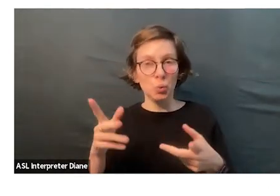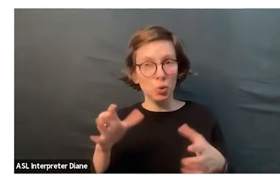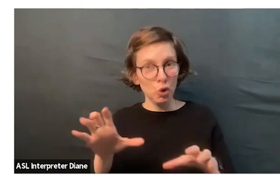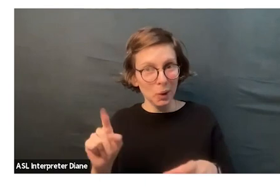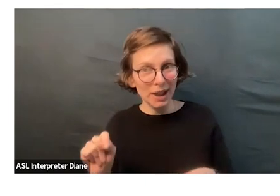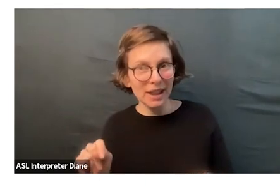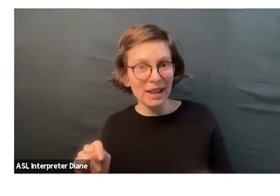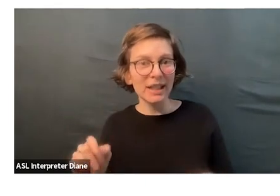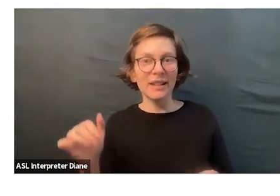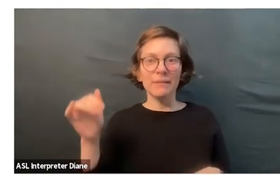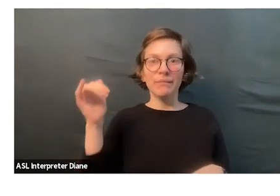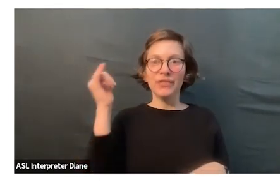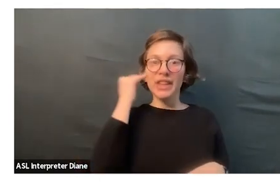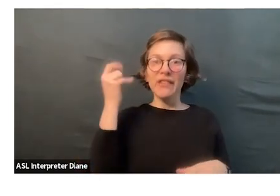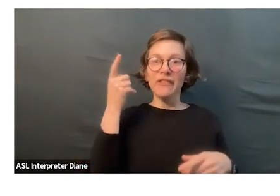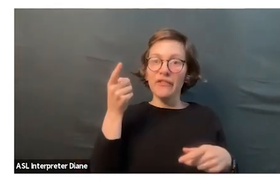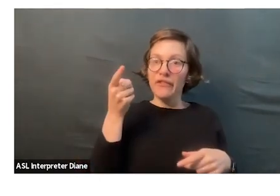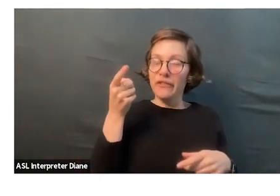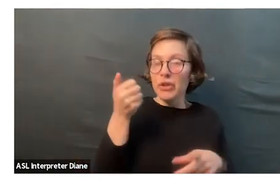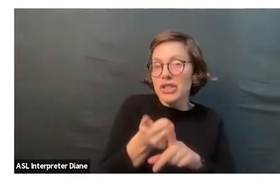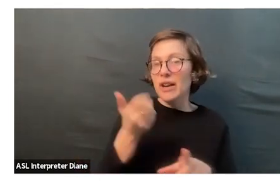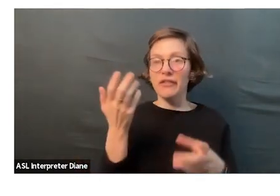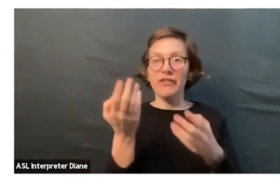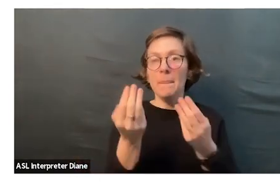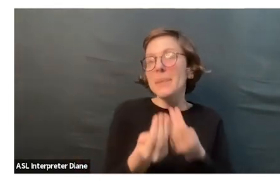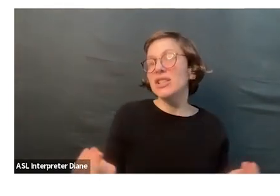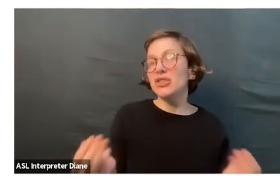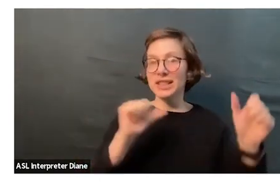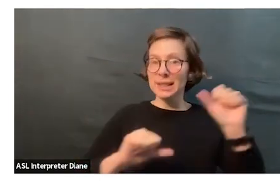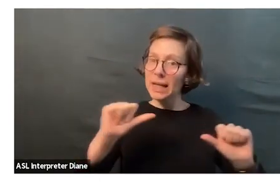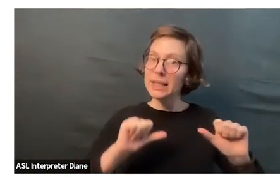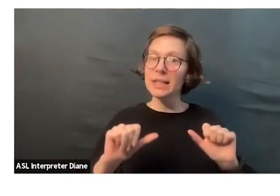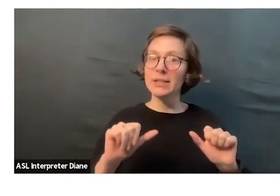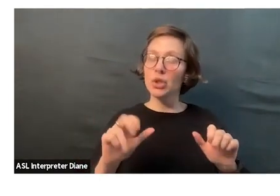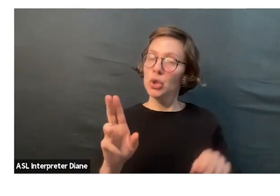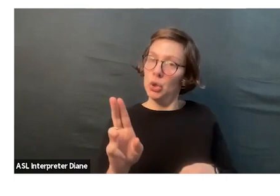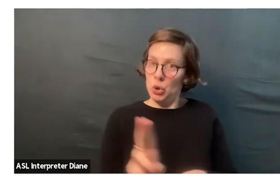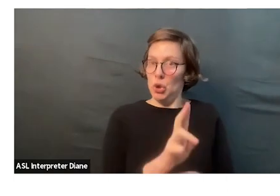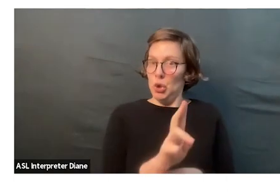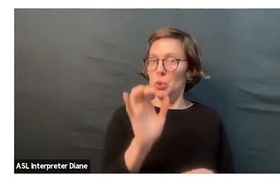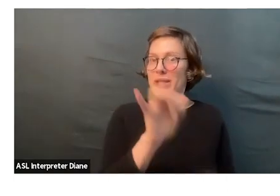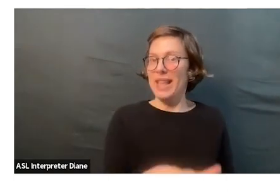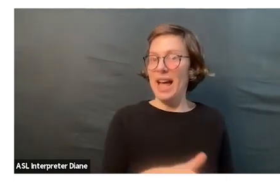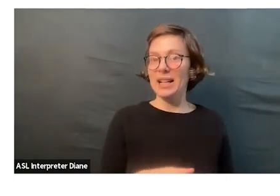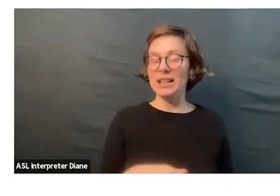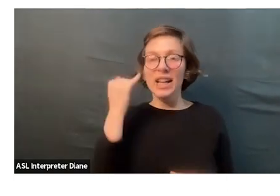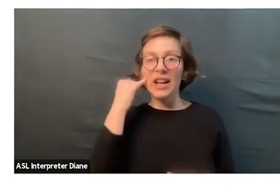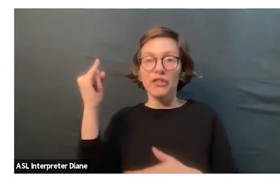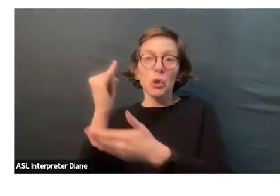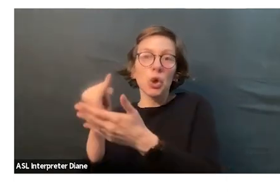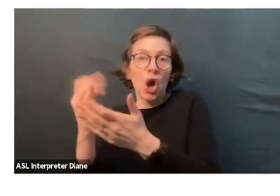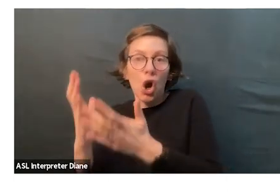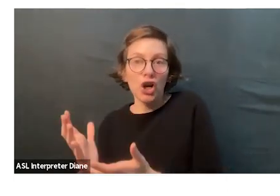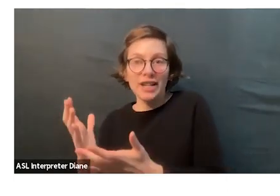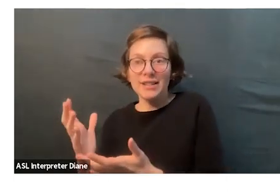she takes off her hijab, or she has to take off, or it falls off. That's Orientalist, right? Counterculture is really important. Let's create culture that is